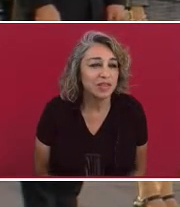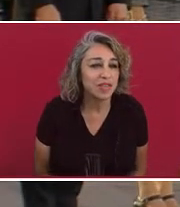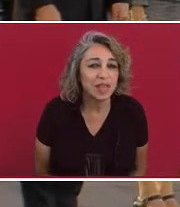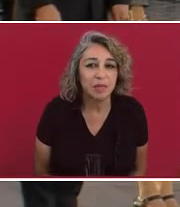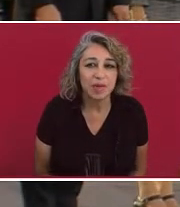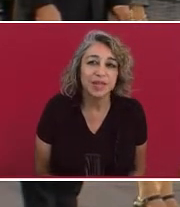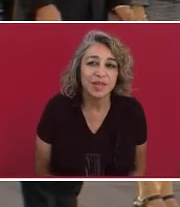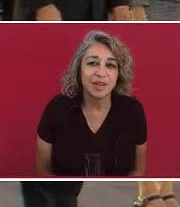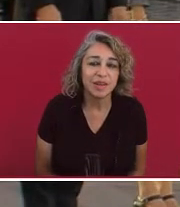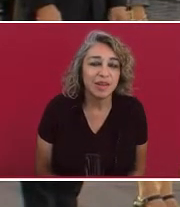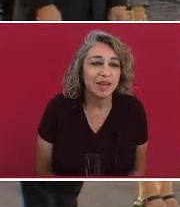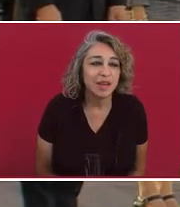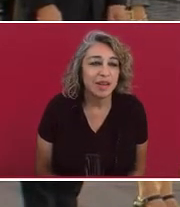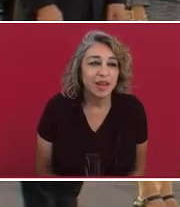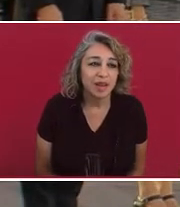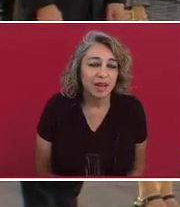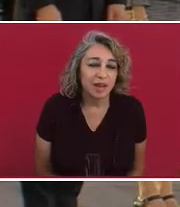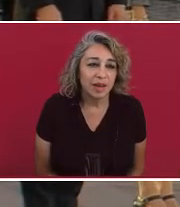commemoration or celebration